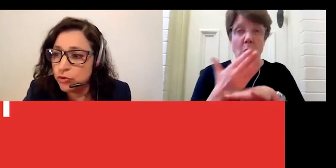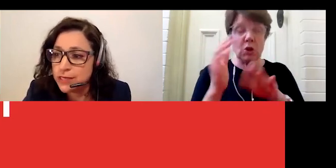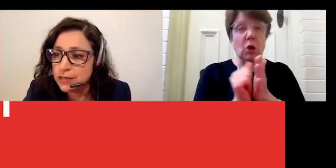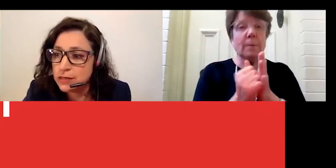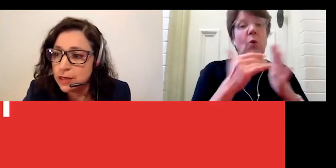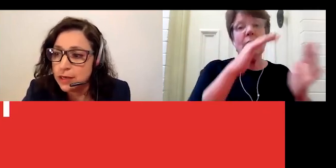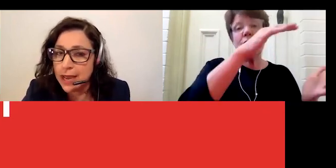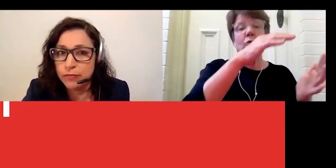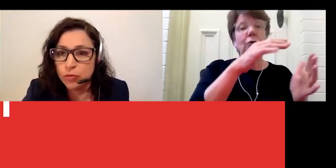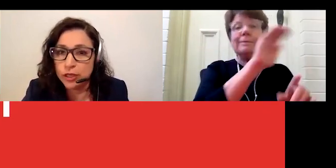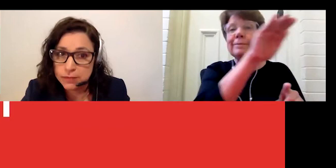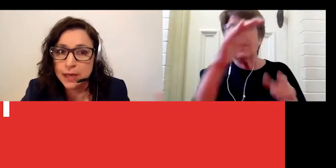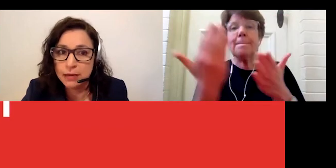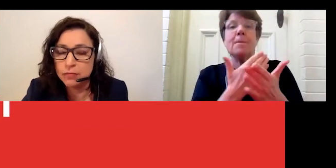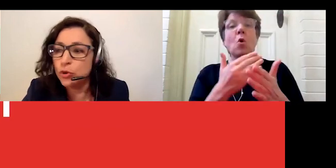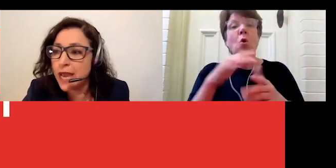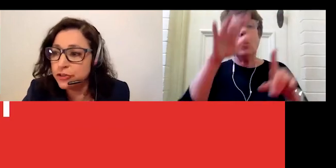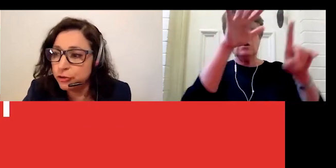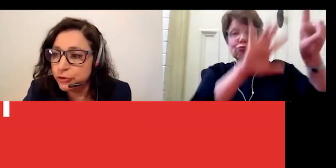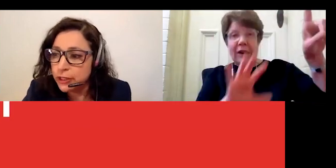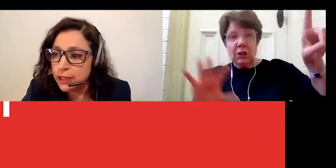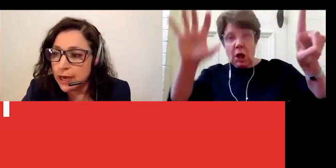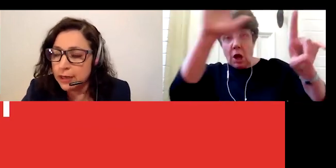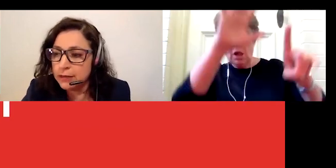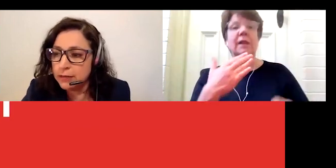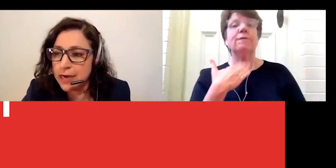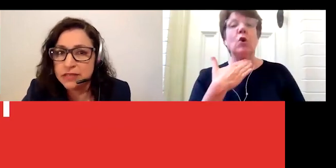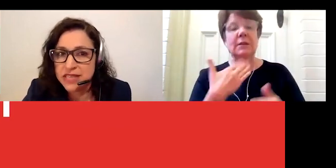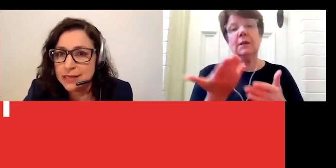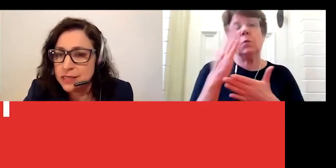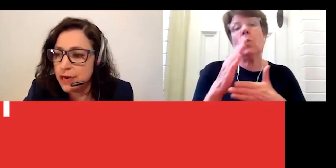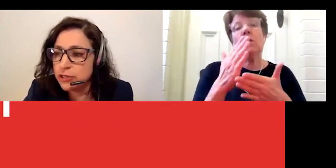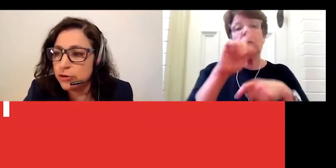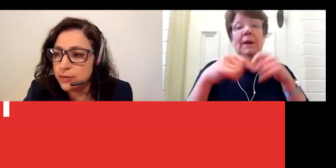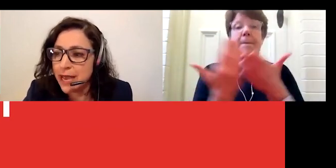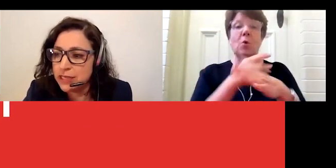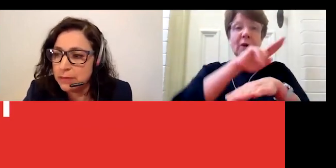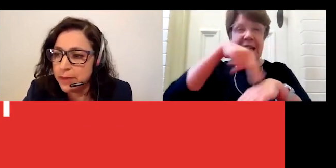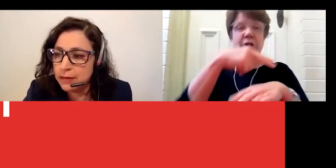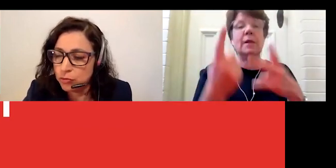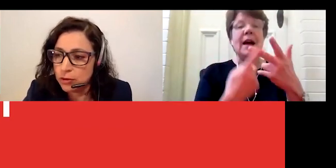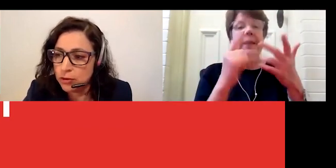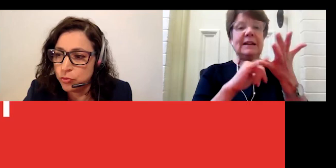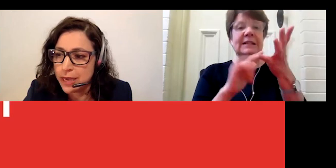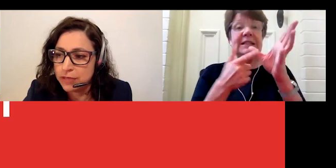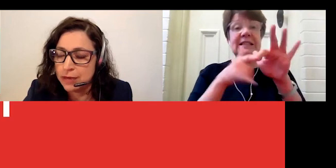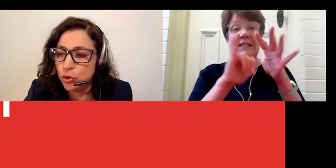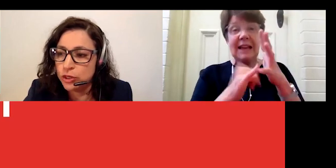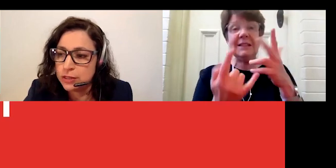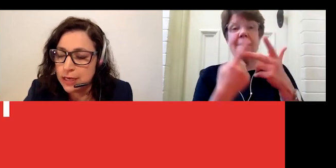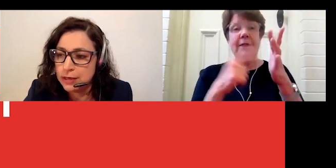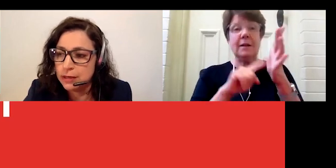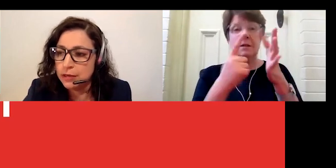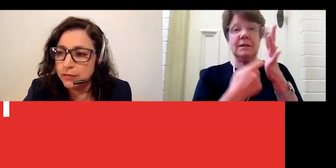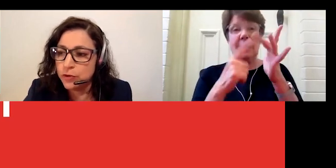regional voices, and we want it to be more national. In other states and territories we haven't yet